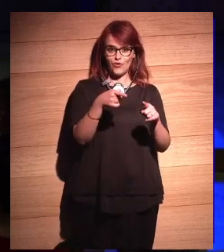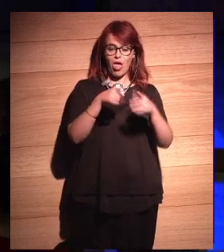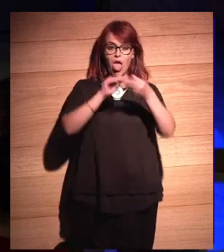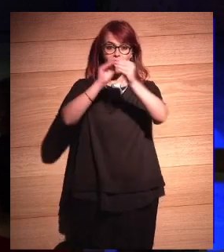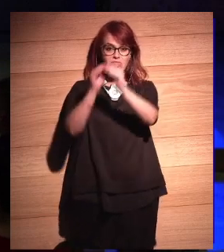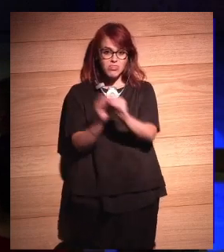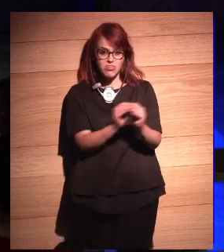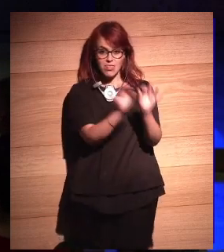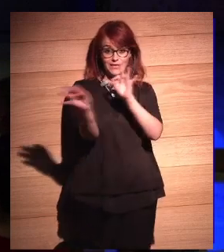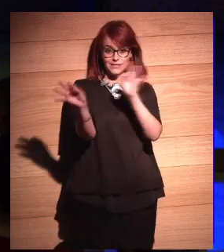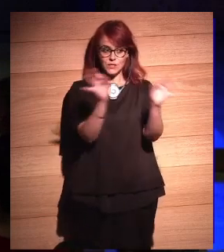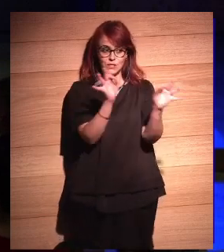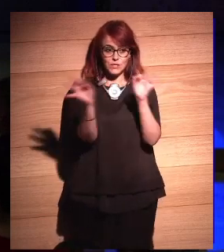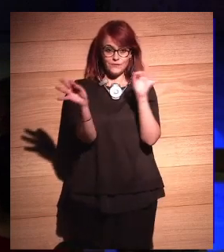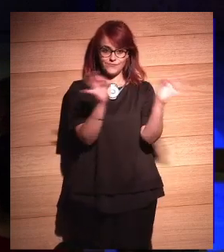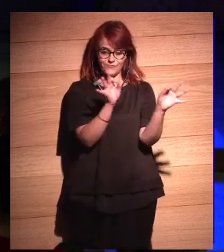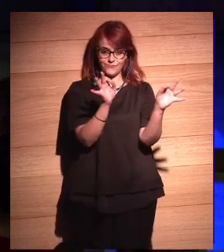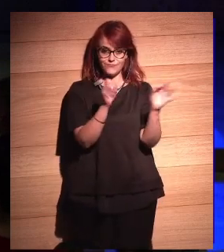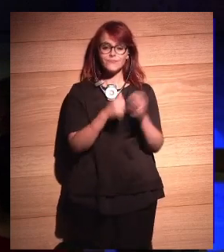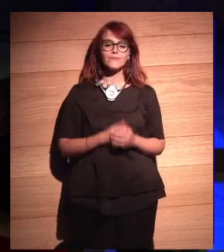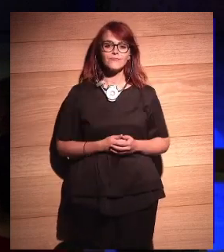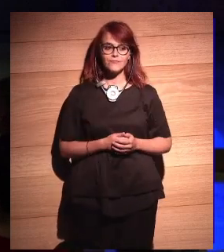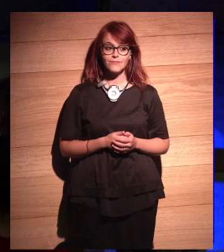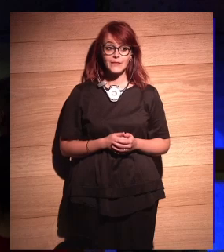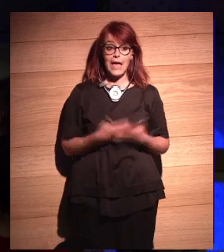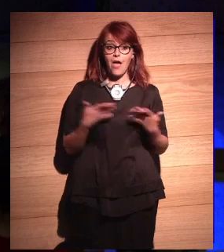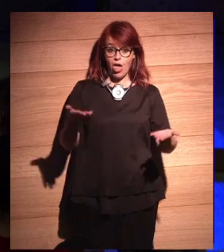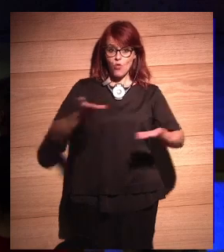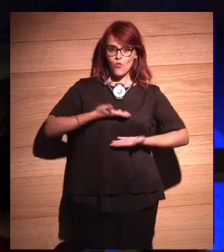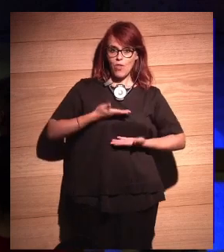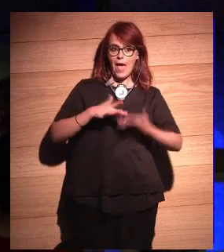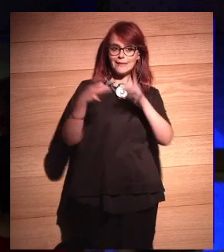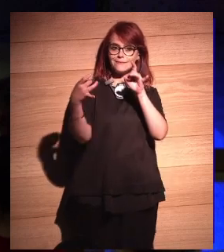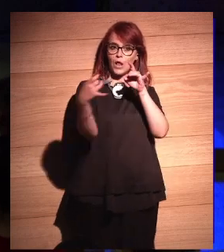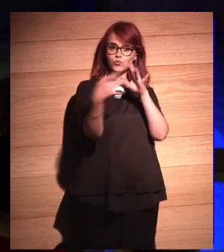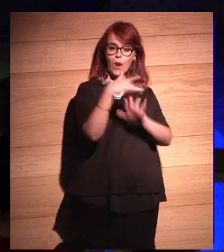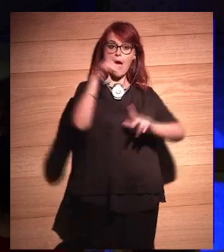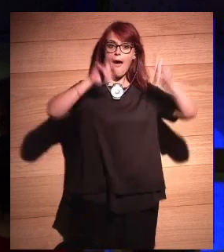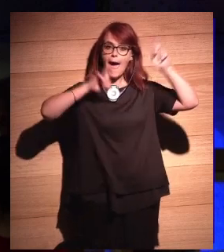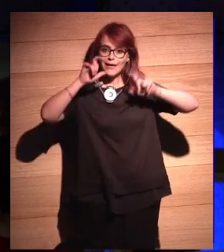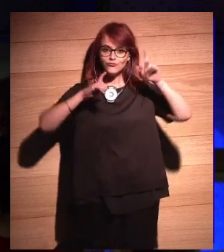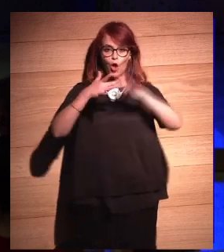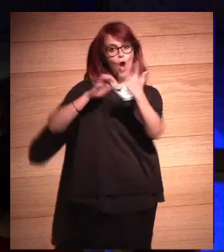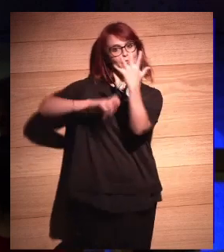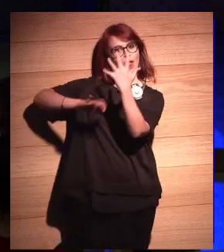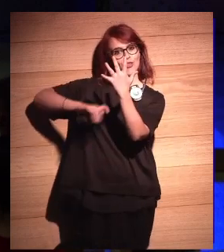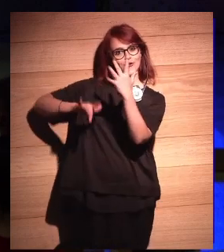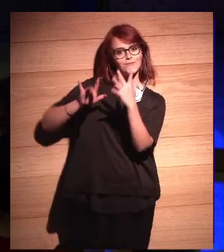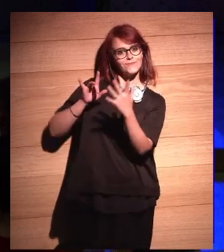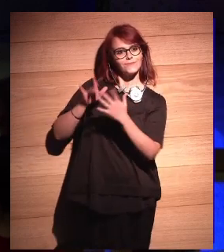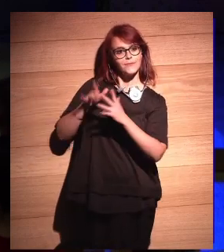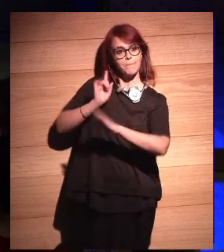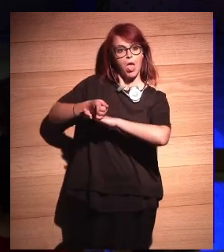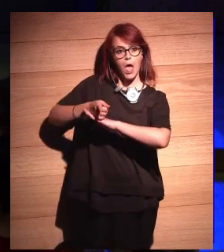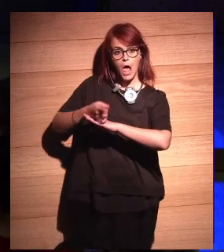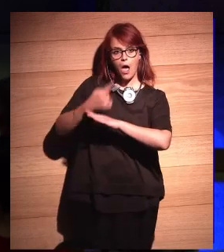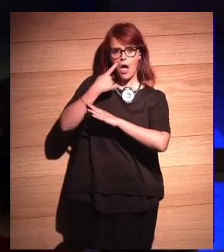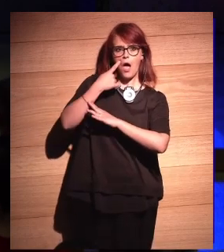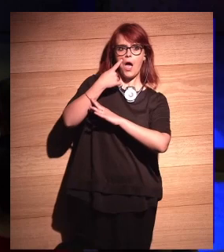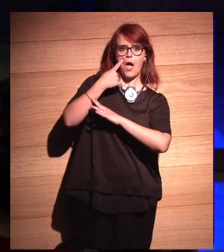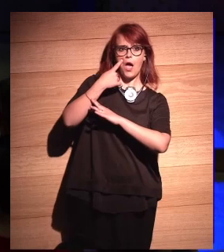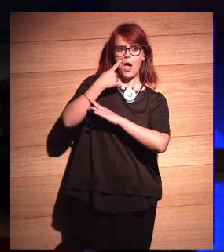gone again. That help me gesturally interact with my computer so that I can... Oh, that's